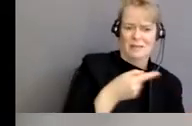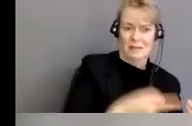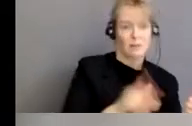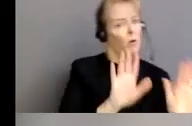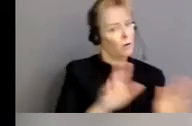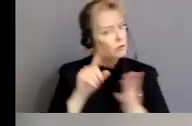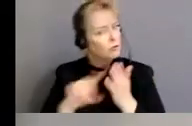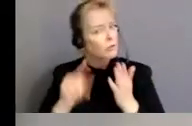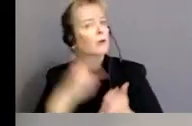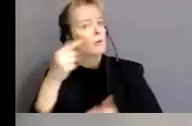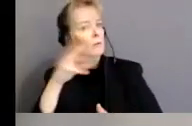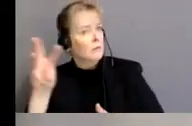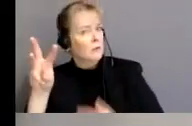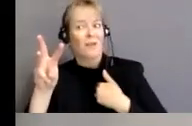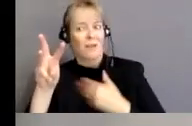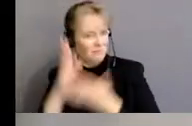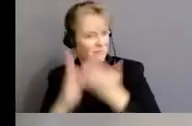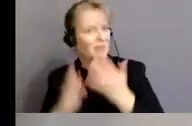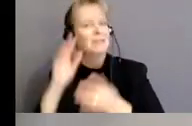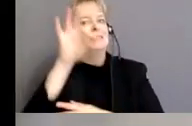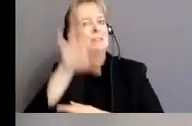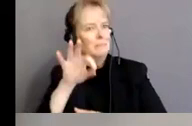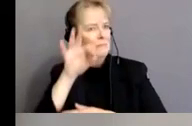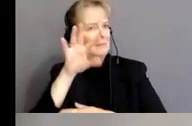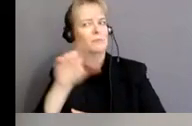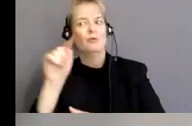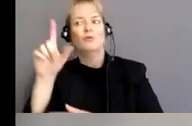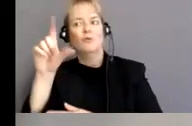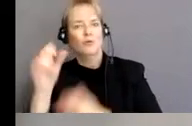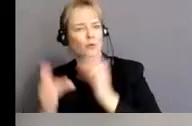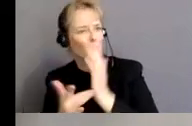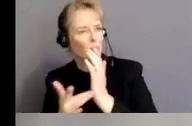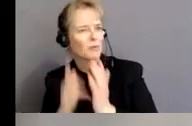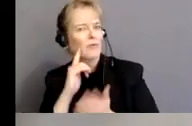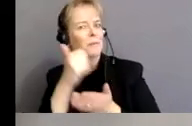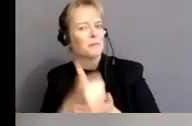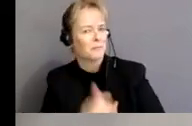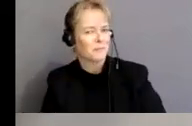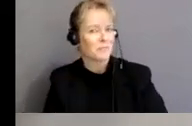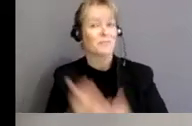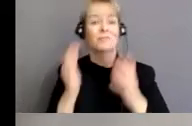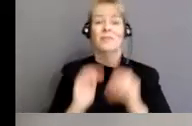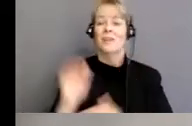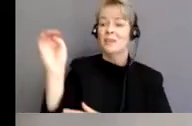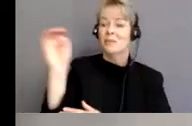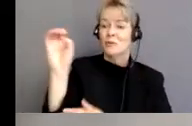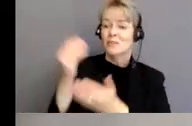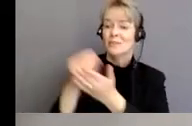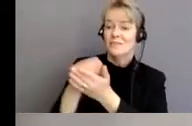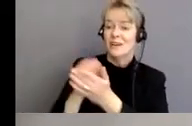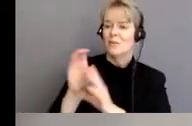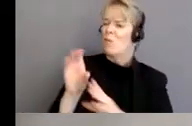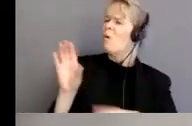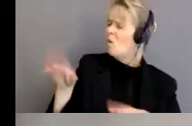that. Okay, next slide, please. So let's talk about that emergency fund. Somebody said to me, yeah, I have money set